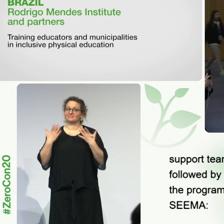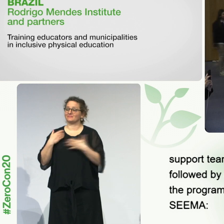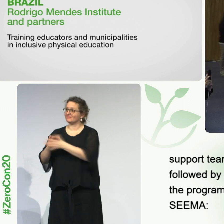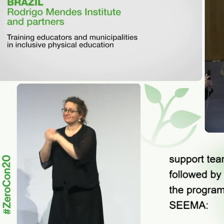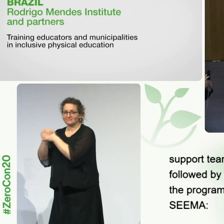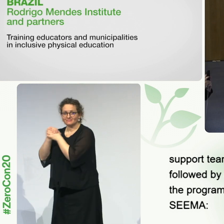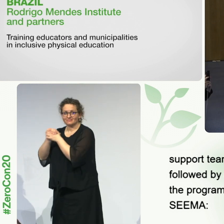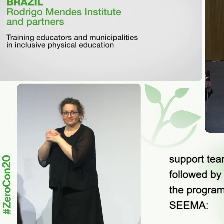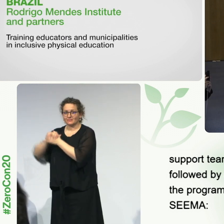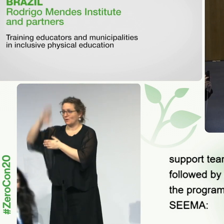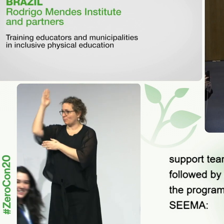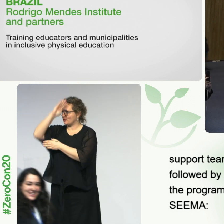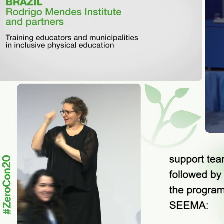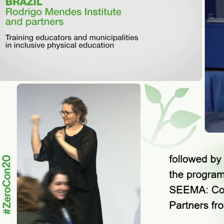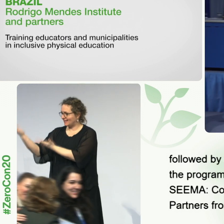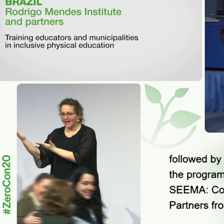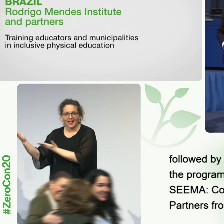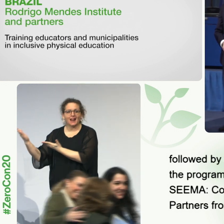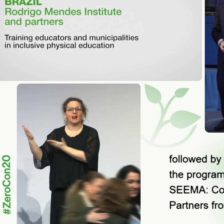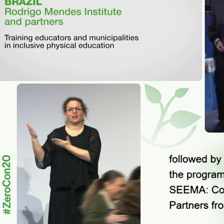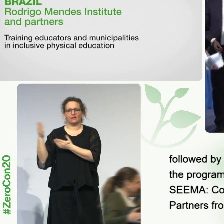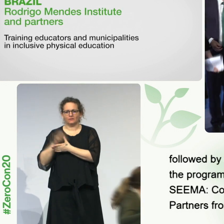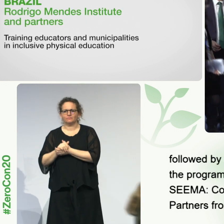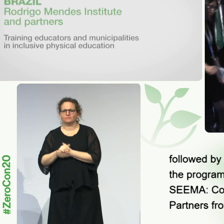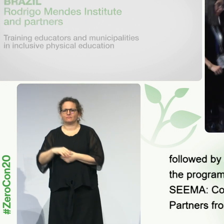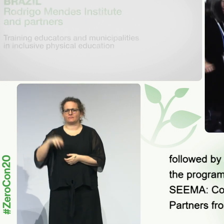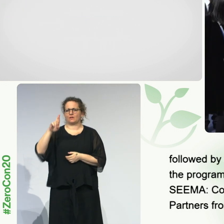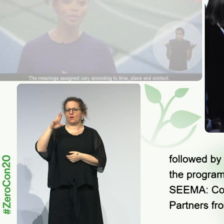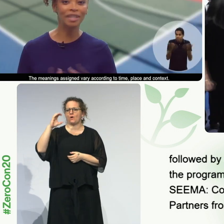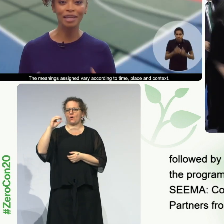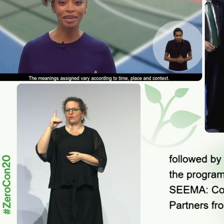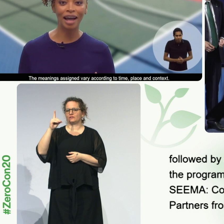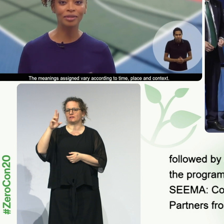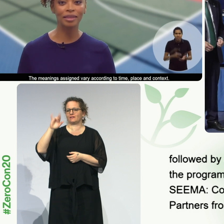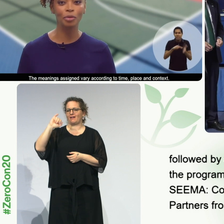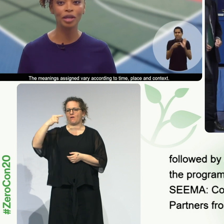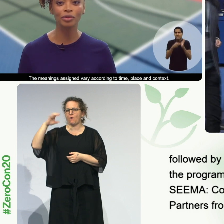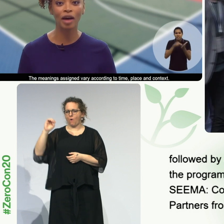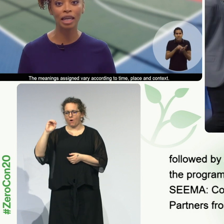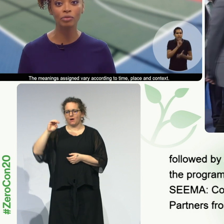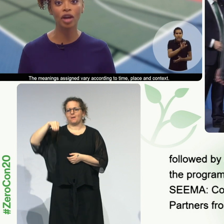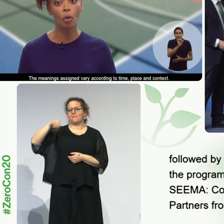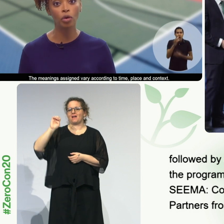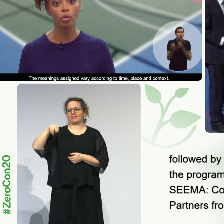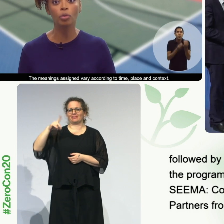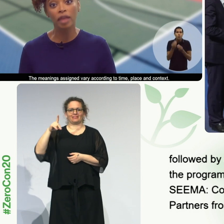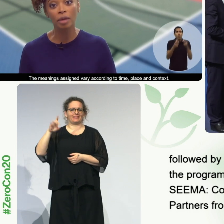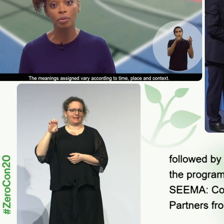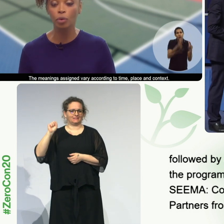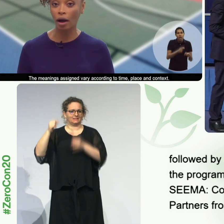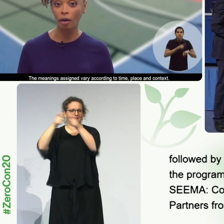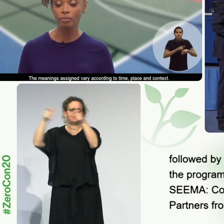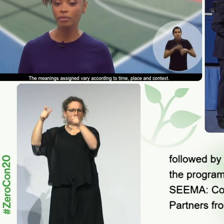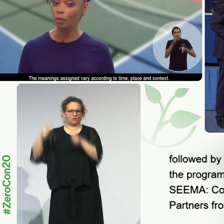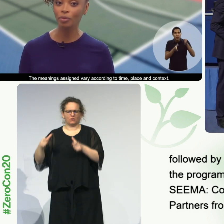Congratulations to the Rodrigo Mendes Institute and partners from Brazil. The Open Doors to Inclusion project promotes the inclusion of